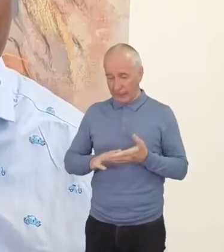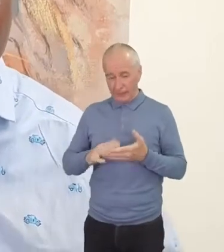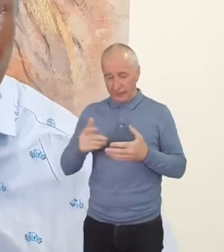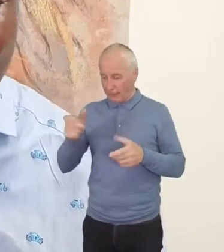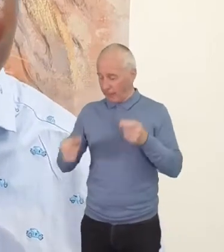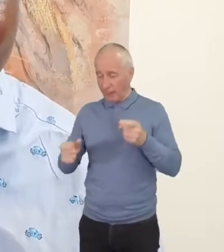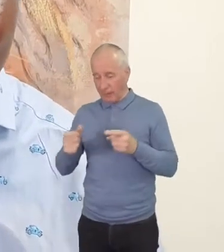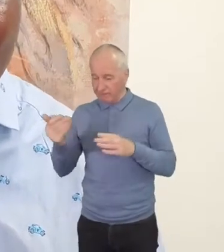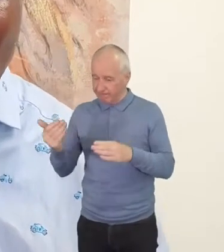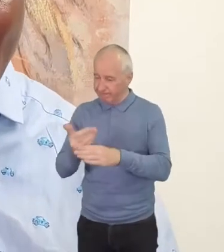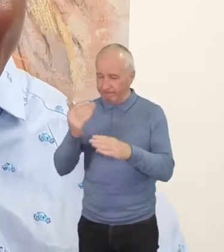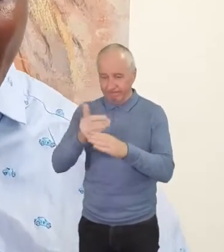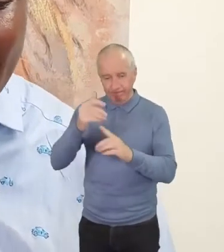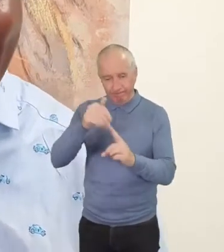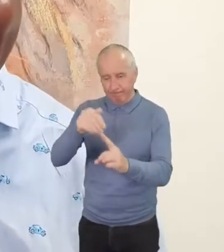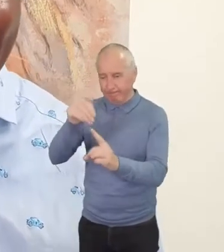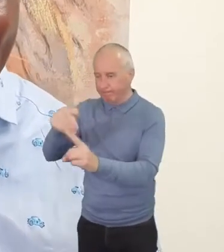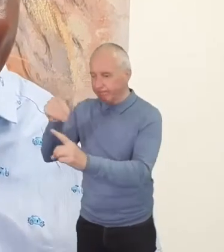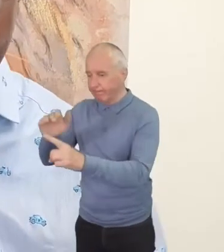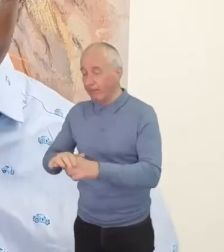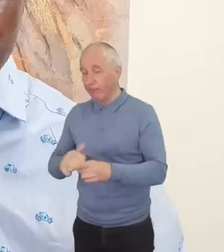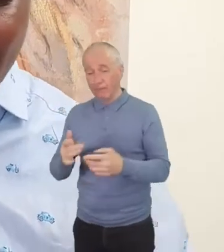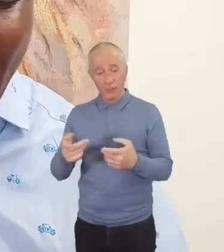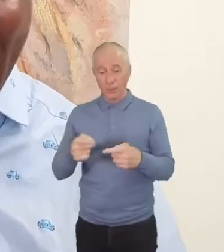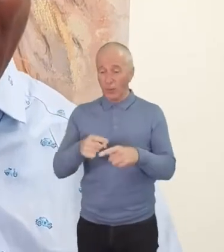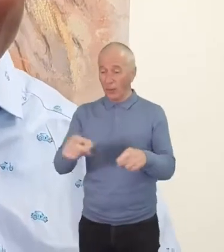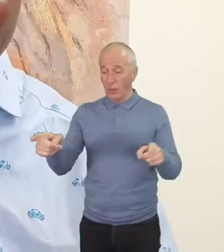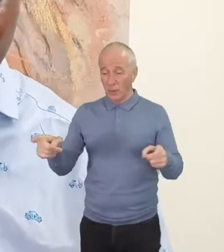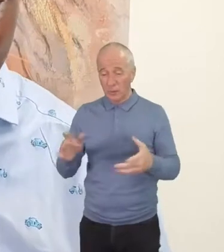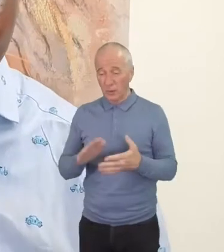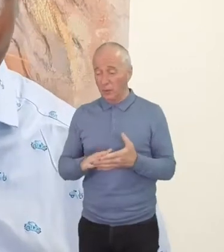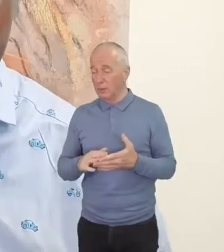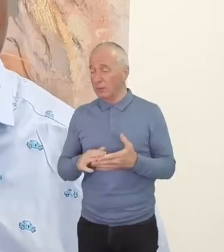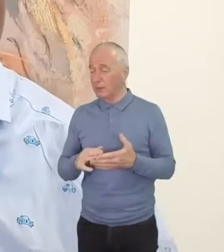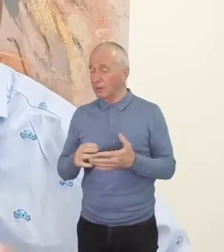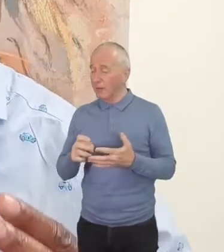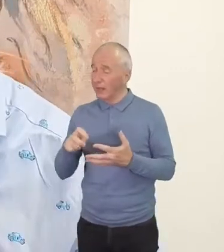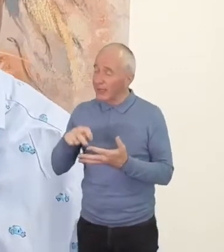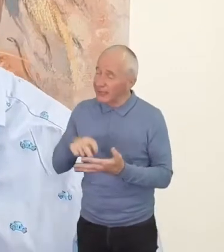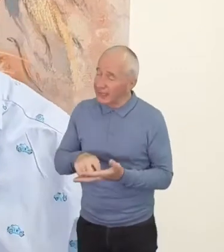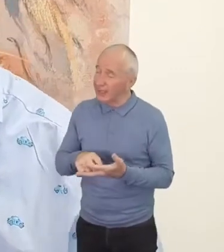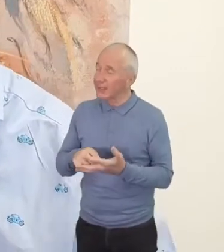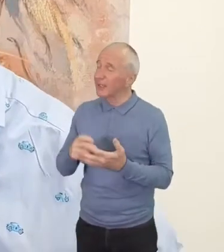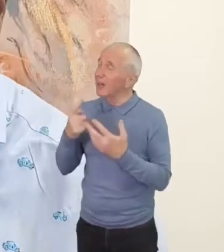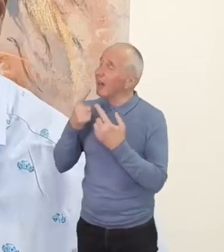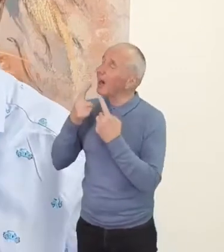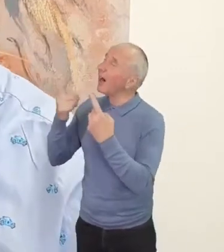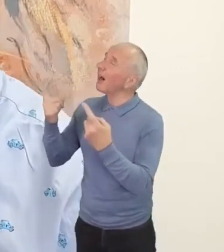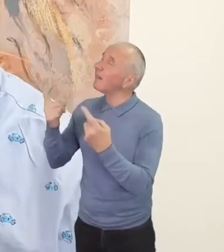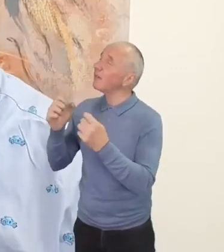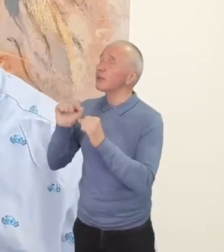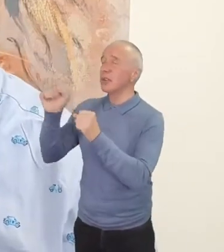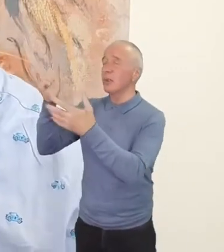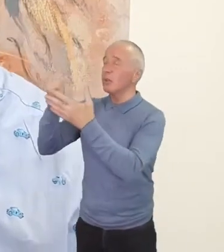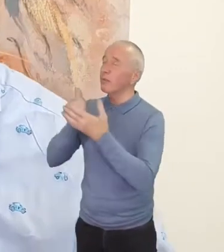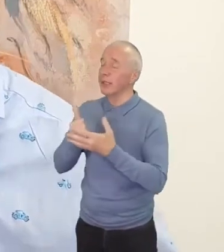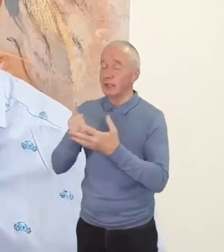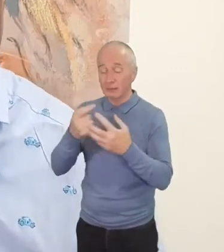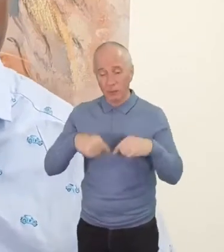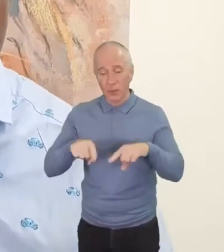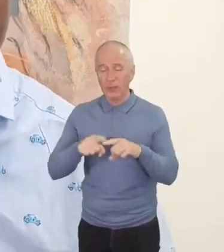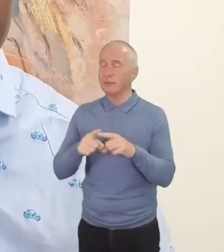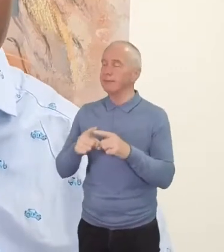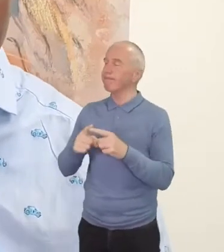field, for those who on their knees cry out for your grace, we say thank you.